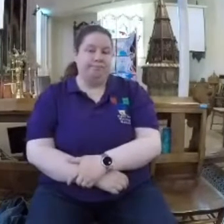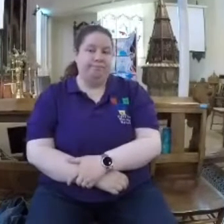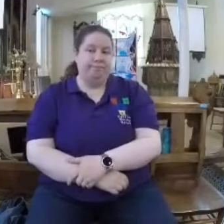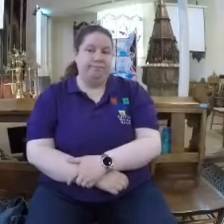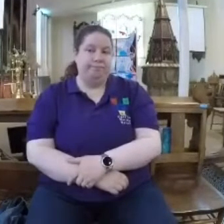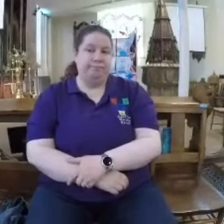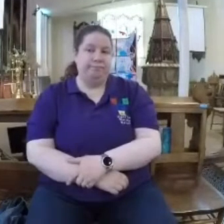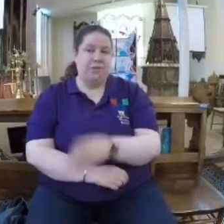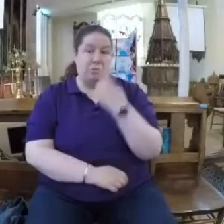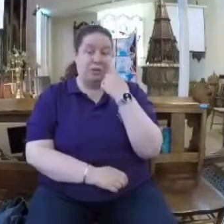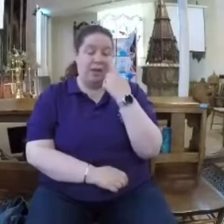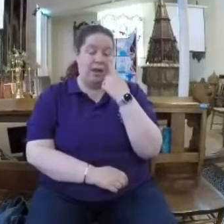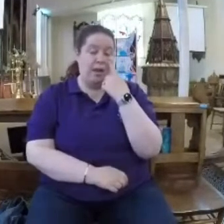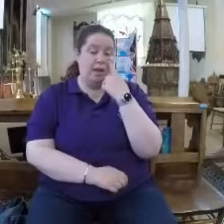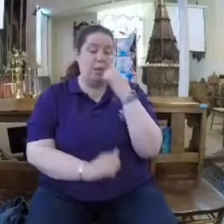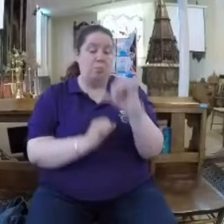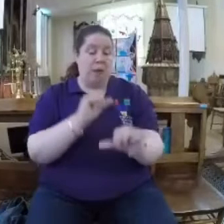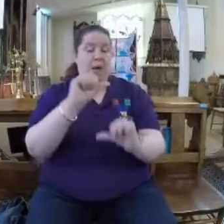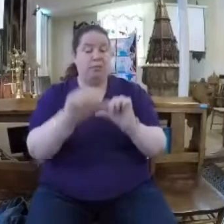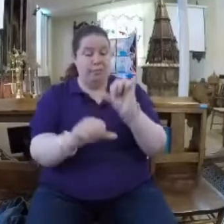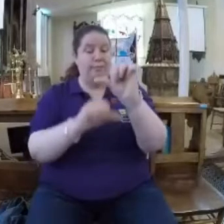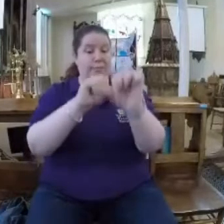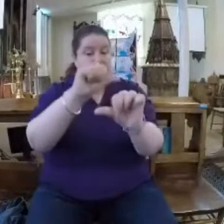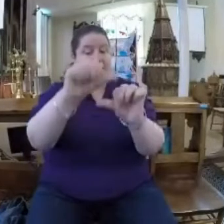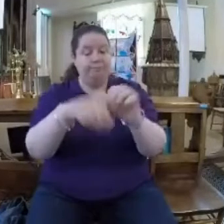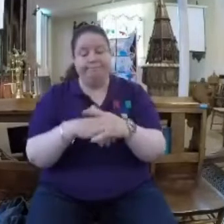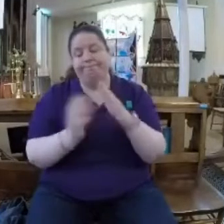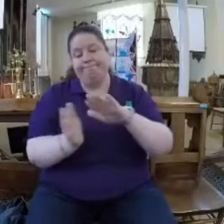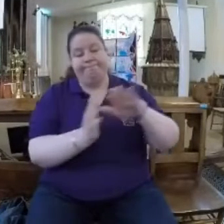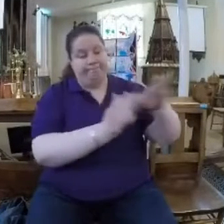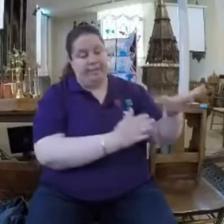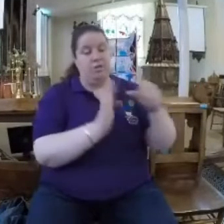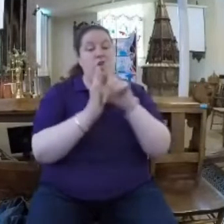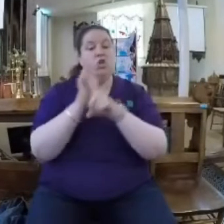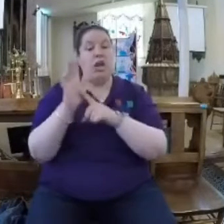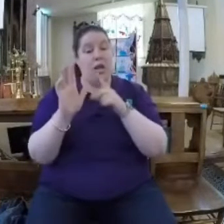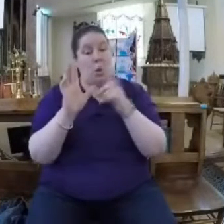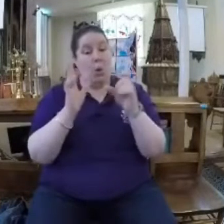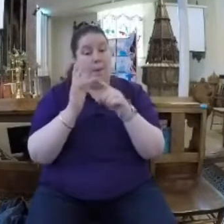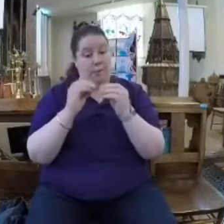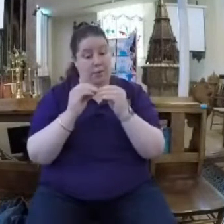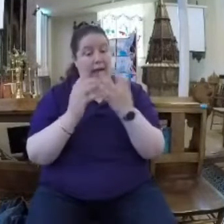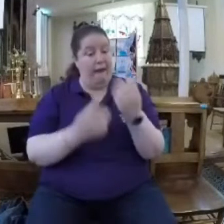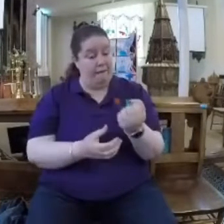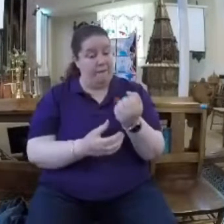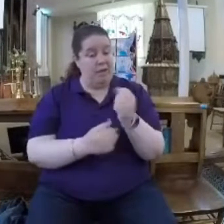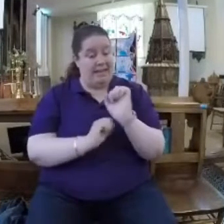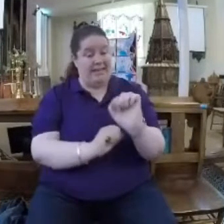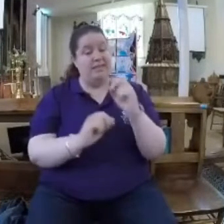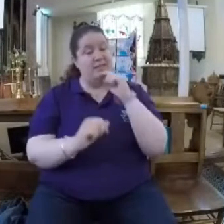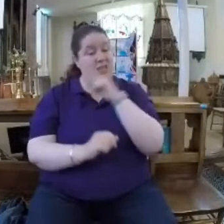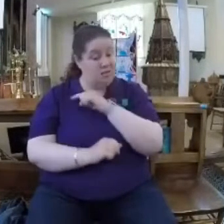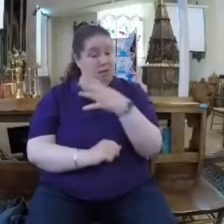You see there's a pattern unfolding here. Now, among Jacob's sons, there is jealousy, there is hatred, there